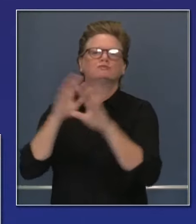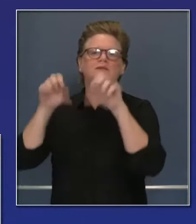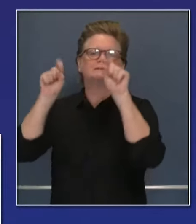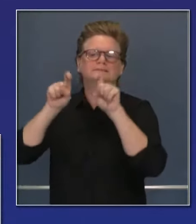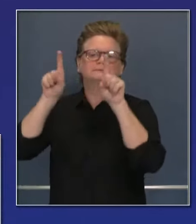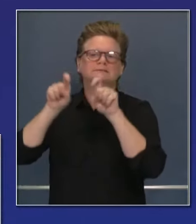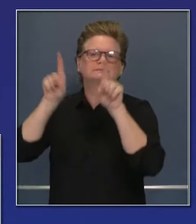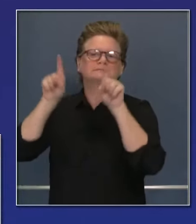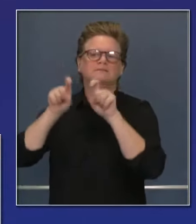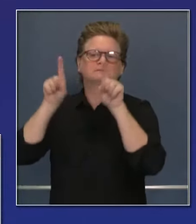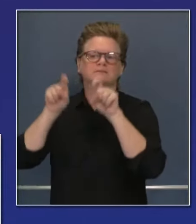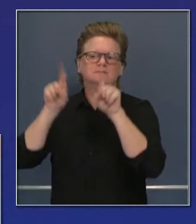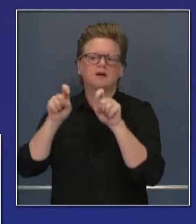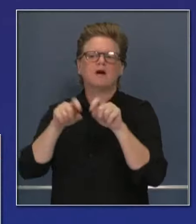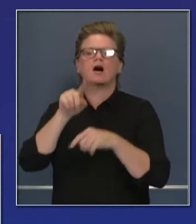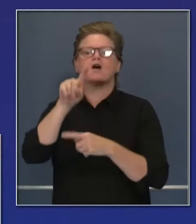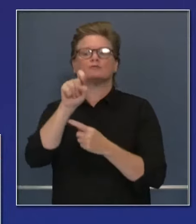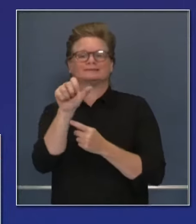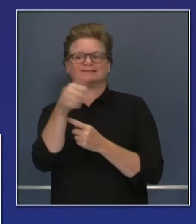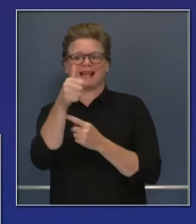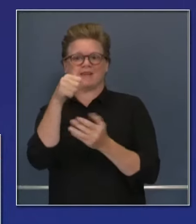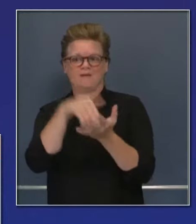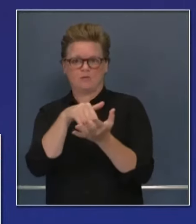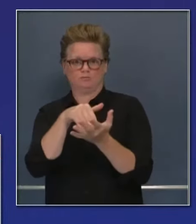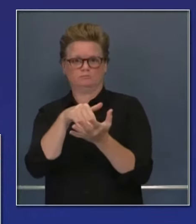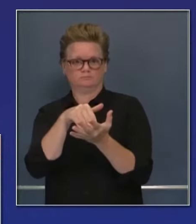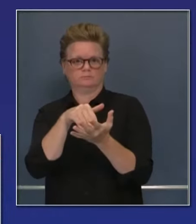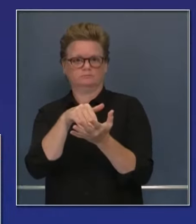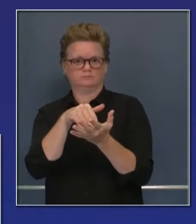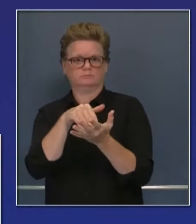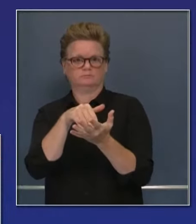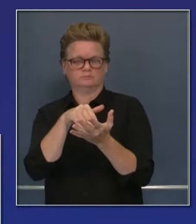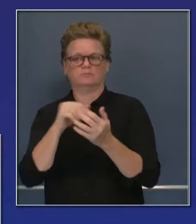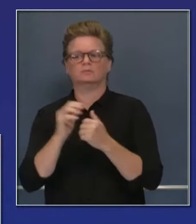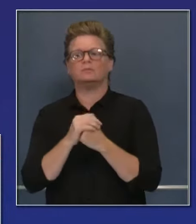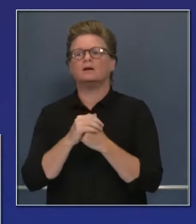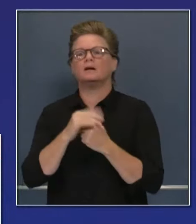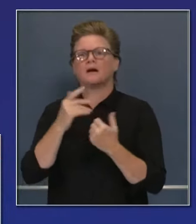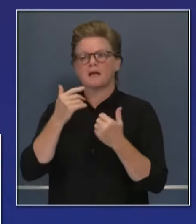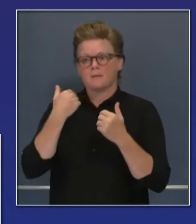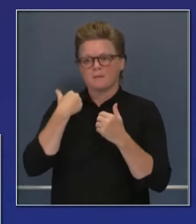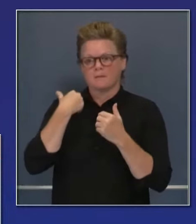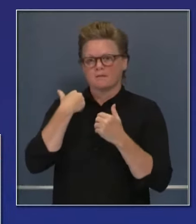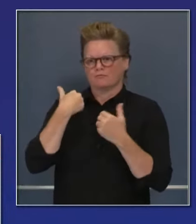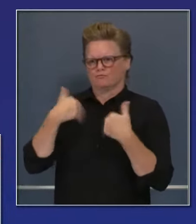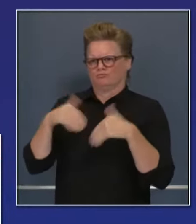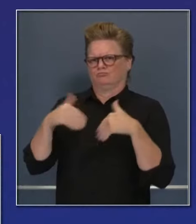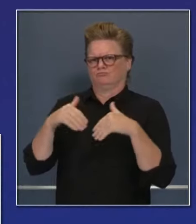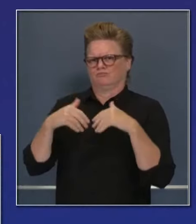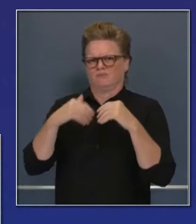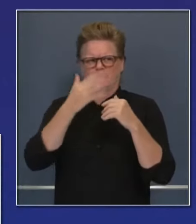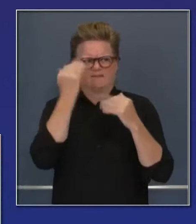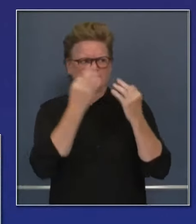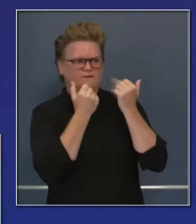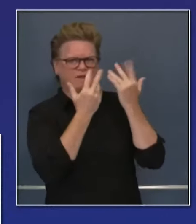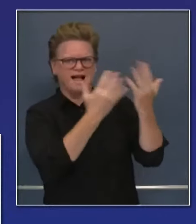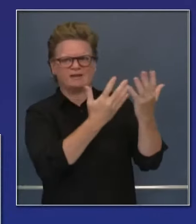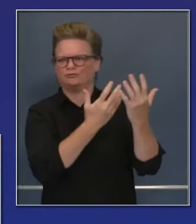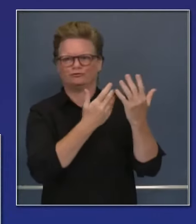about 110,000 yesterday. The test numbers are starting to come back up after the impacts of some of those